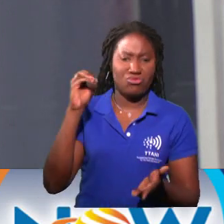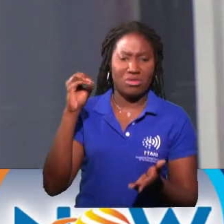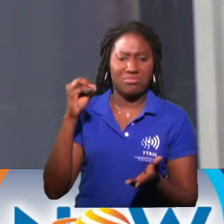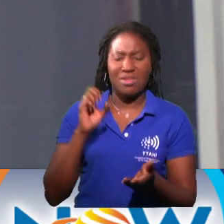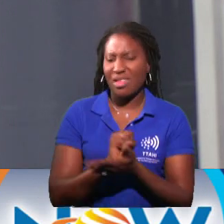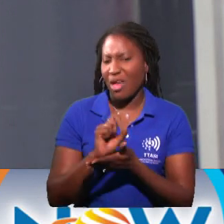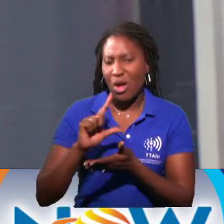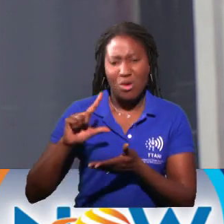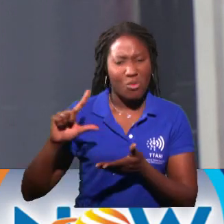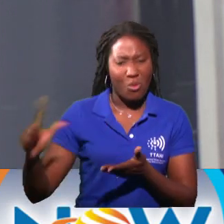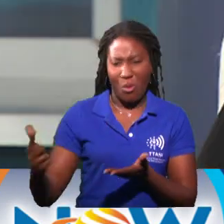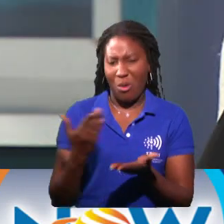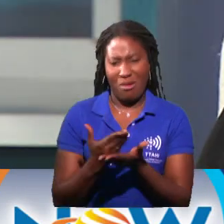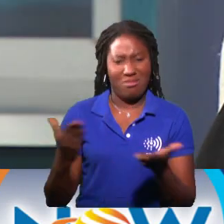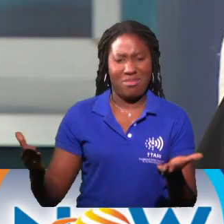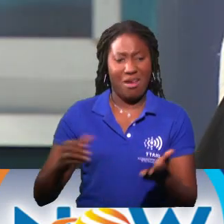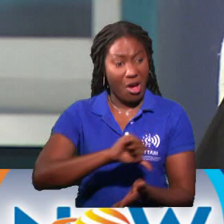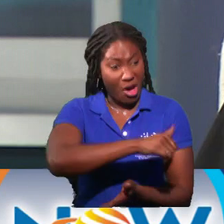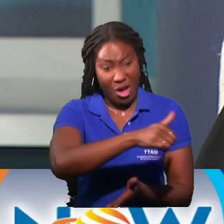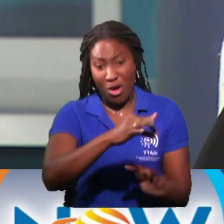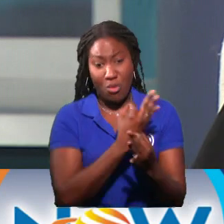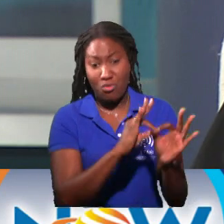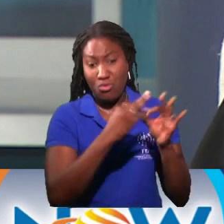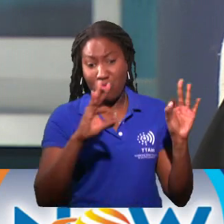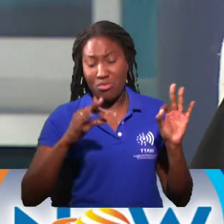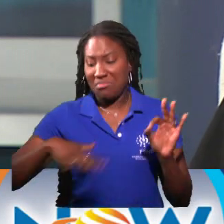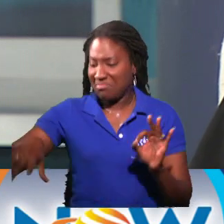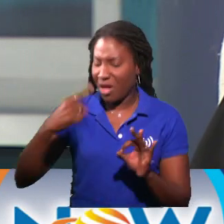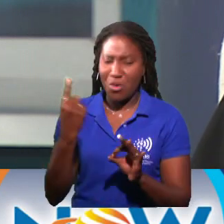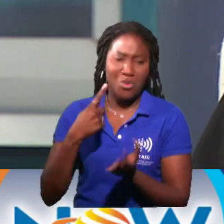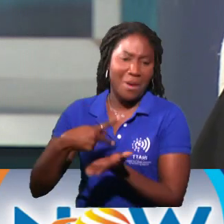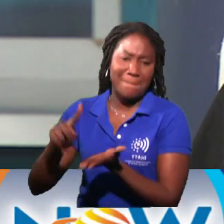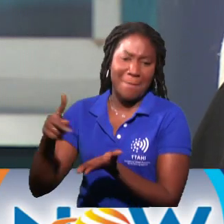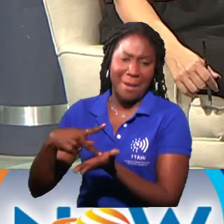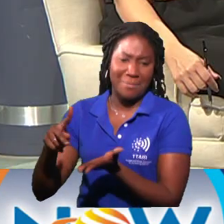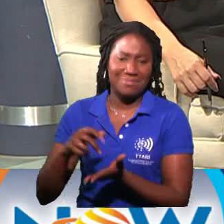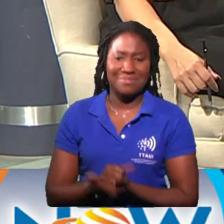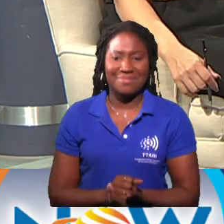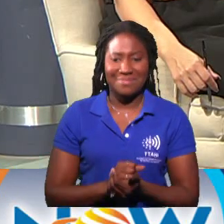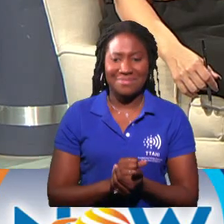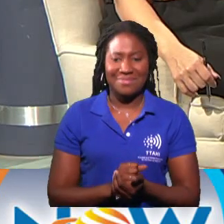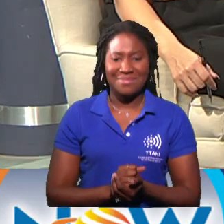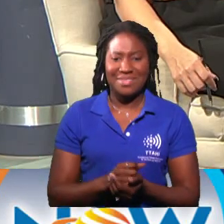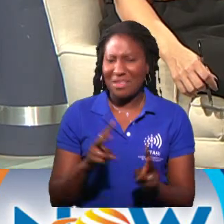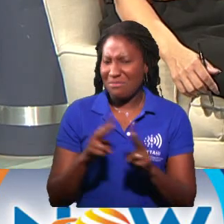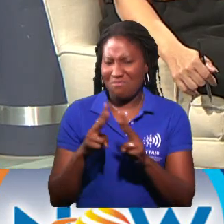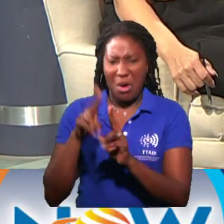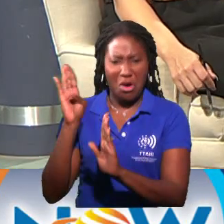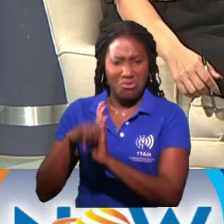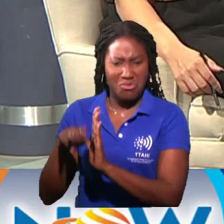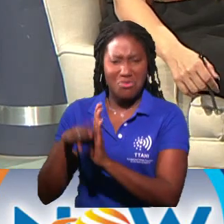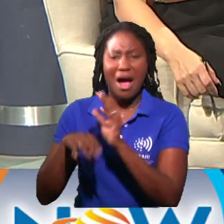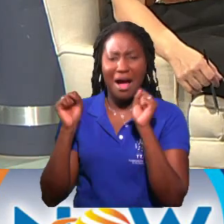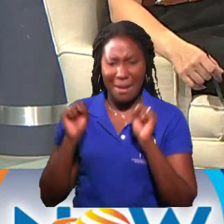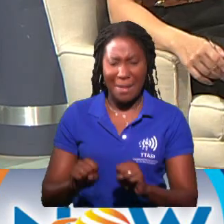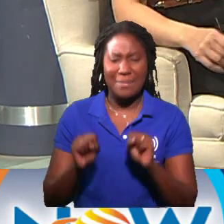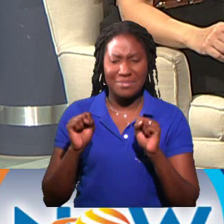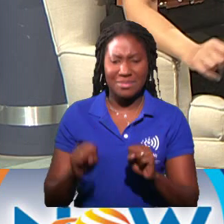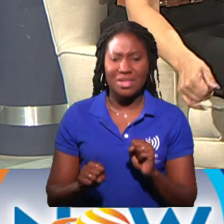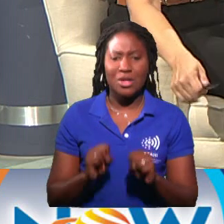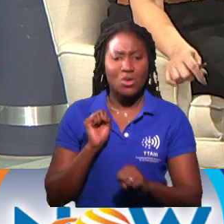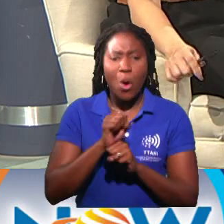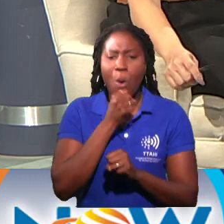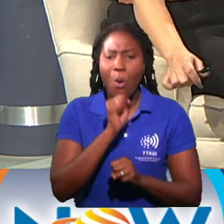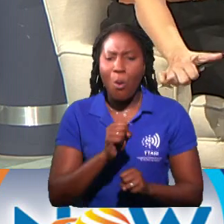events in the entire festival that are paid, and it's just a nominal fee. It is a nominal fee for sure. So when is the all